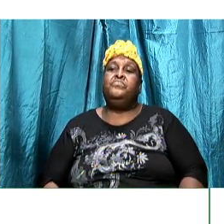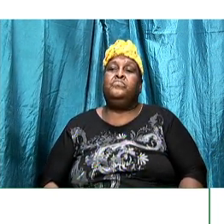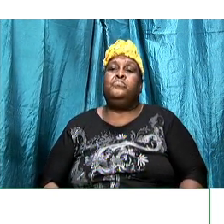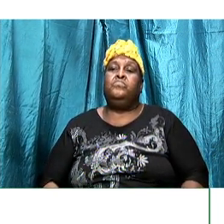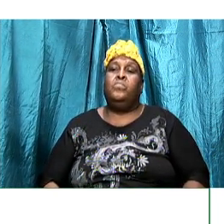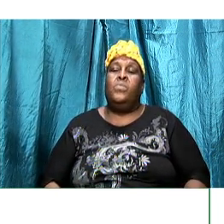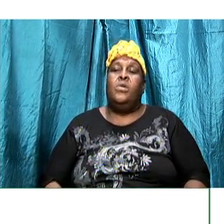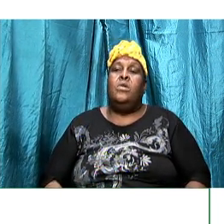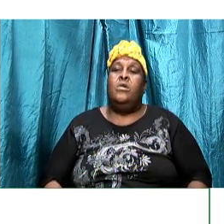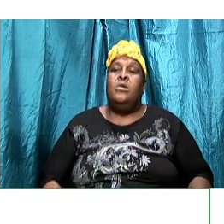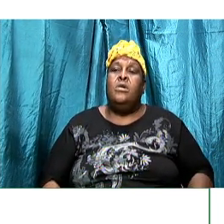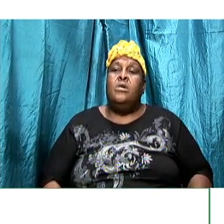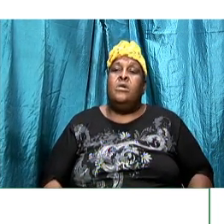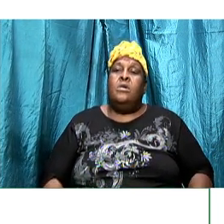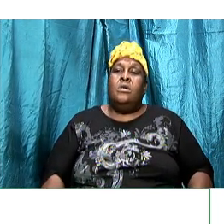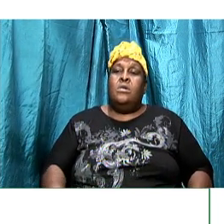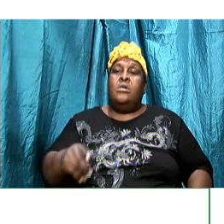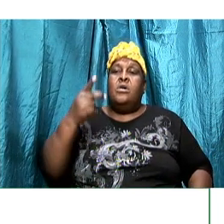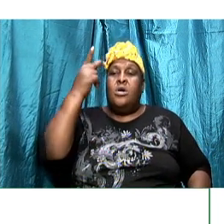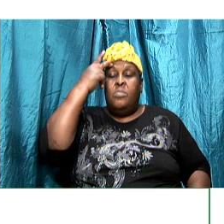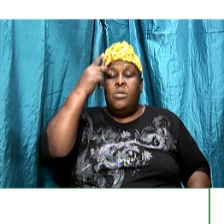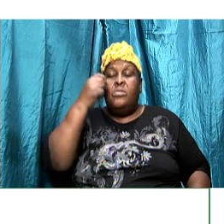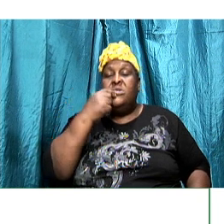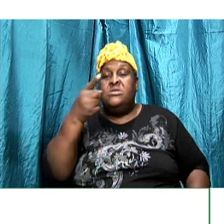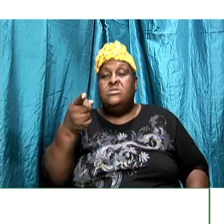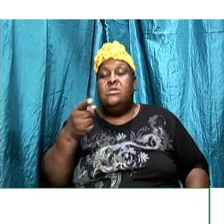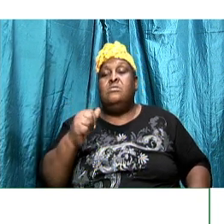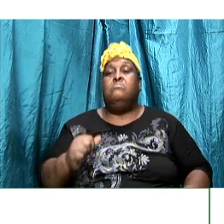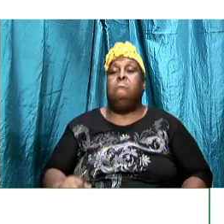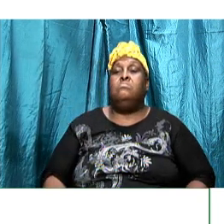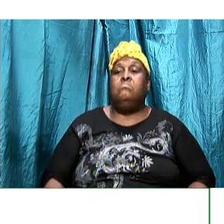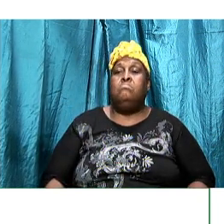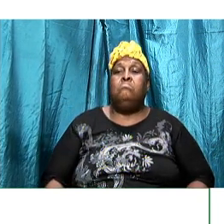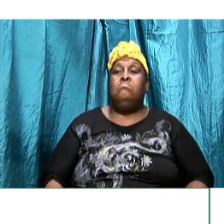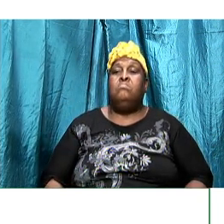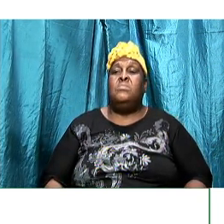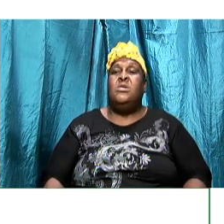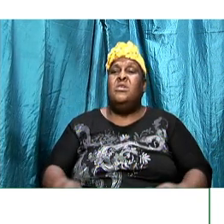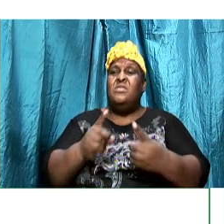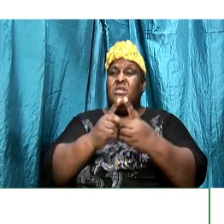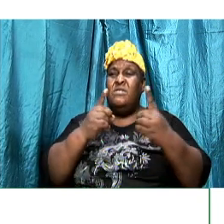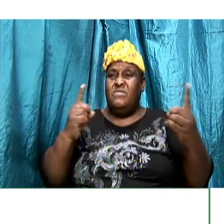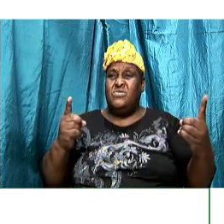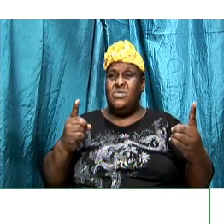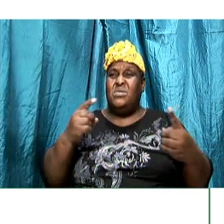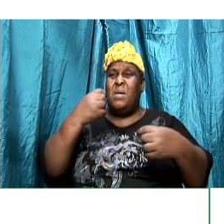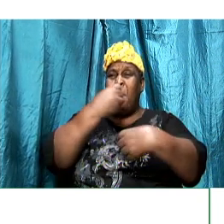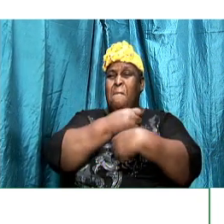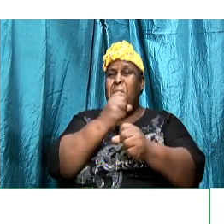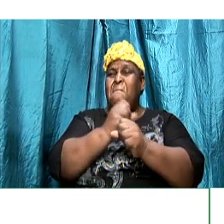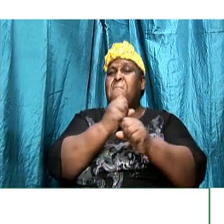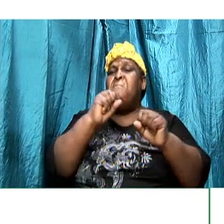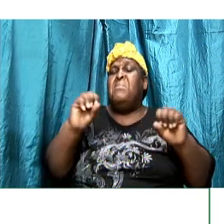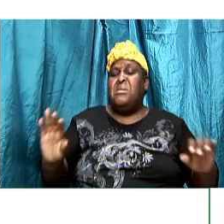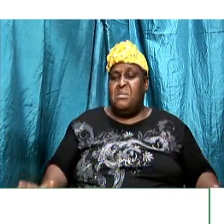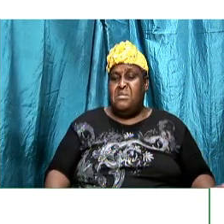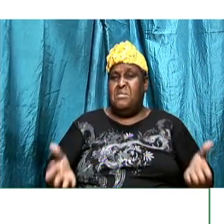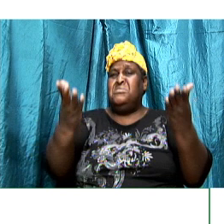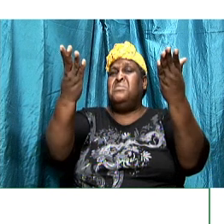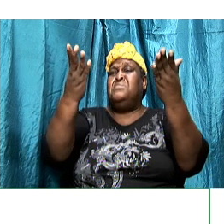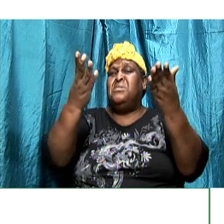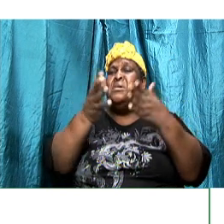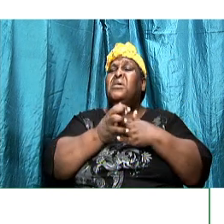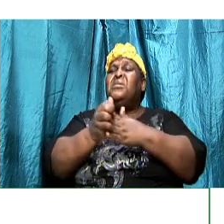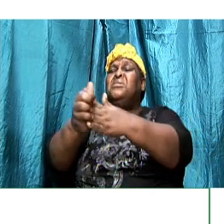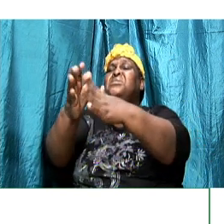Okay, so this was summing up what we had said before. So we're saying that the division was caused by exalting leaders. And